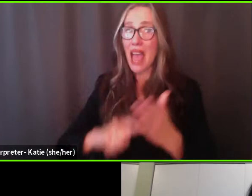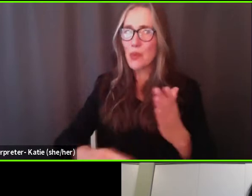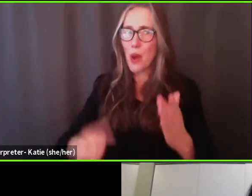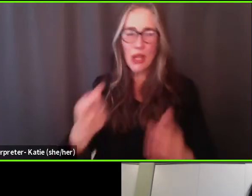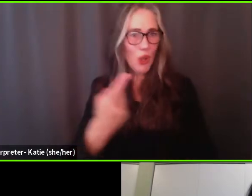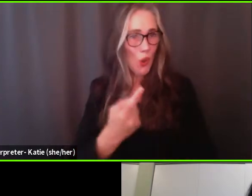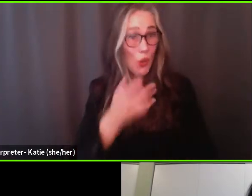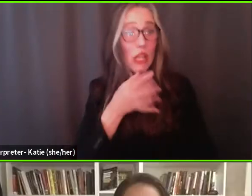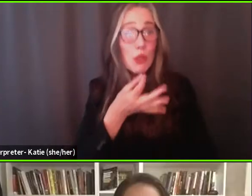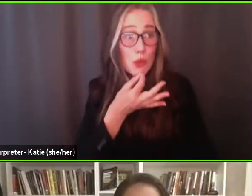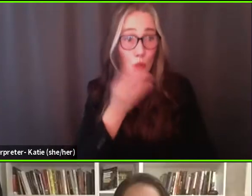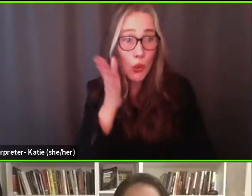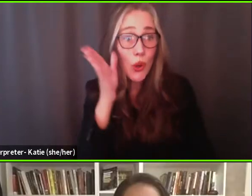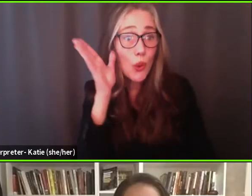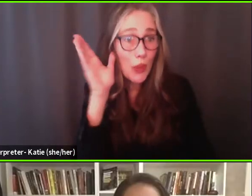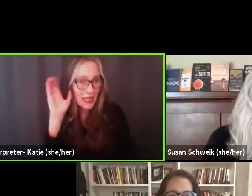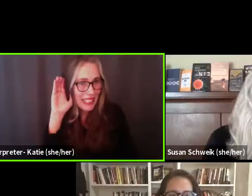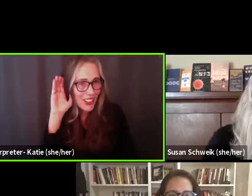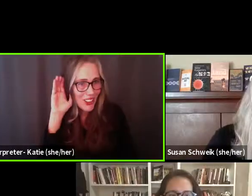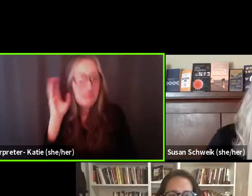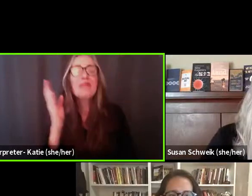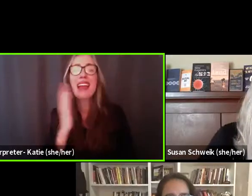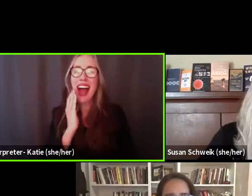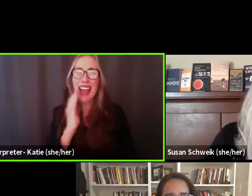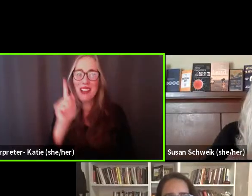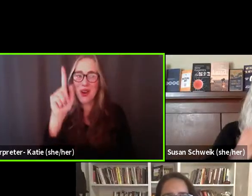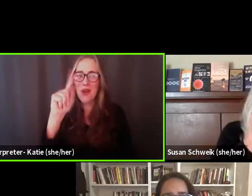to natalie natalie lira